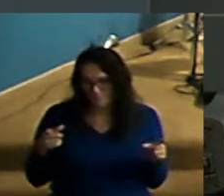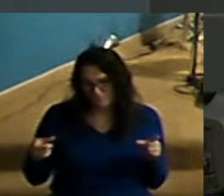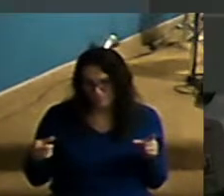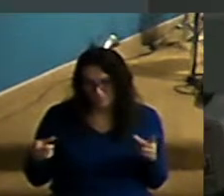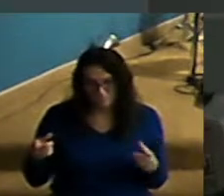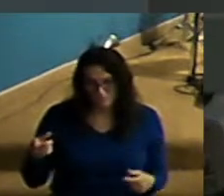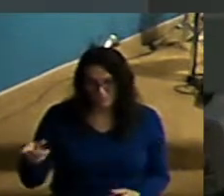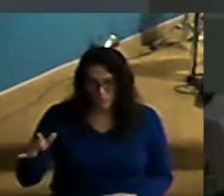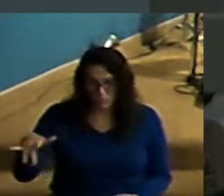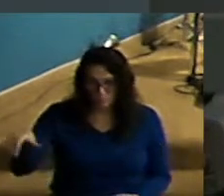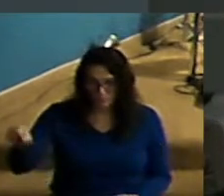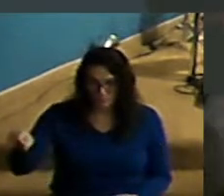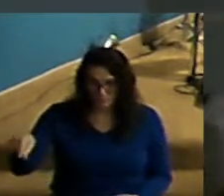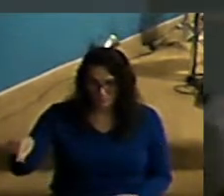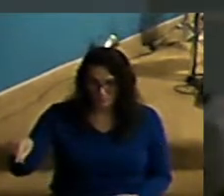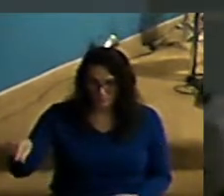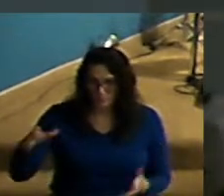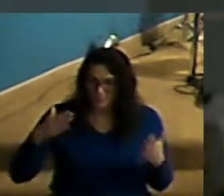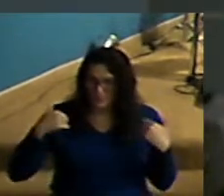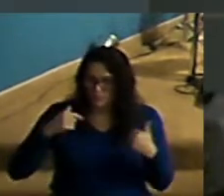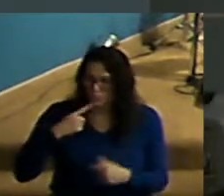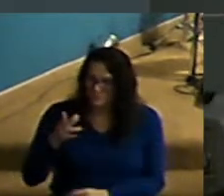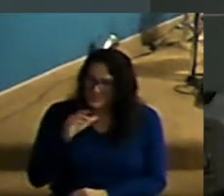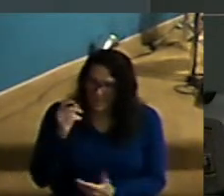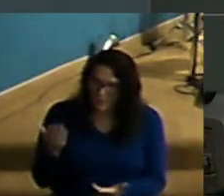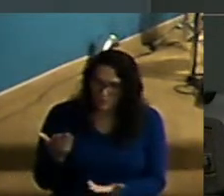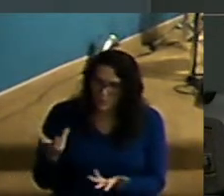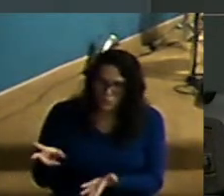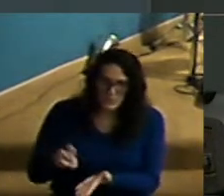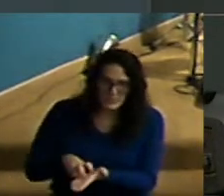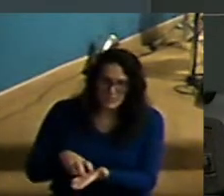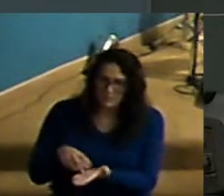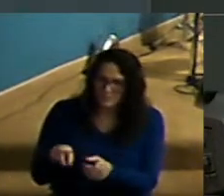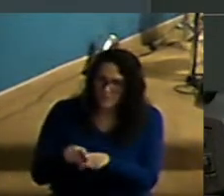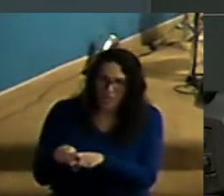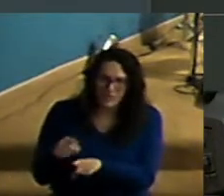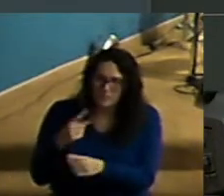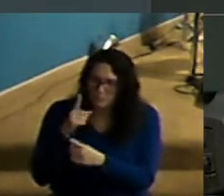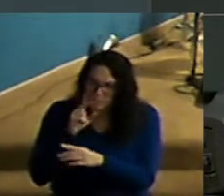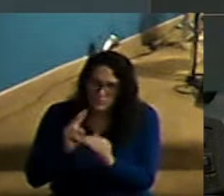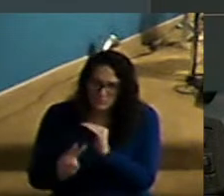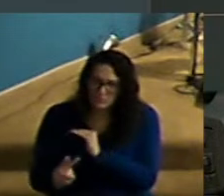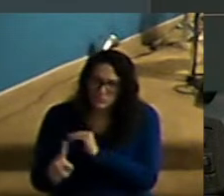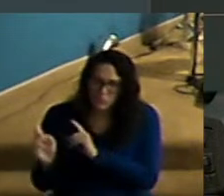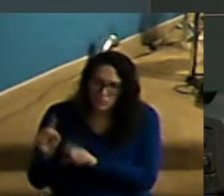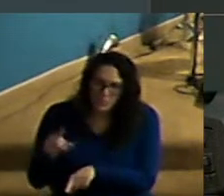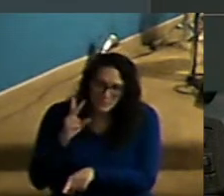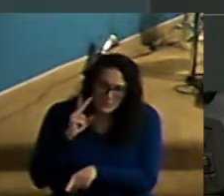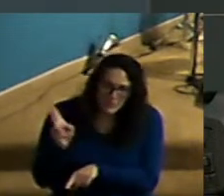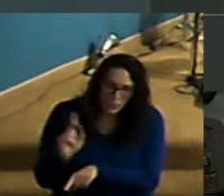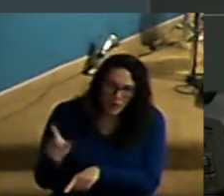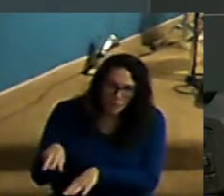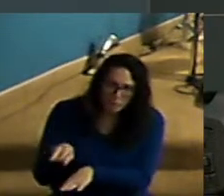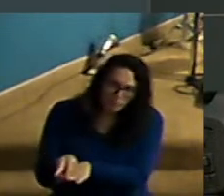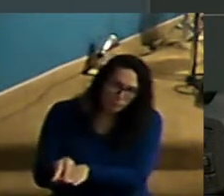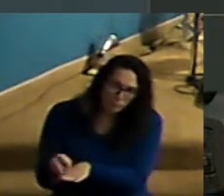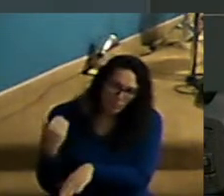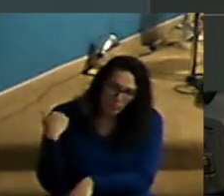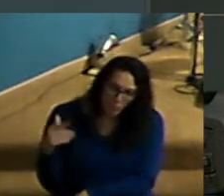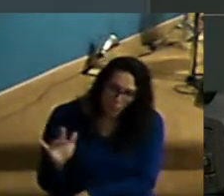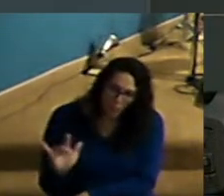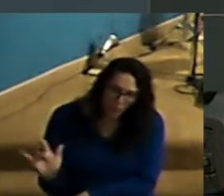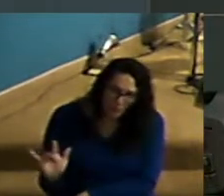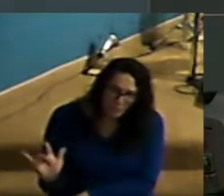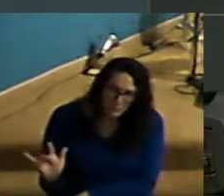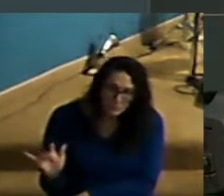He's not here. He's risen, just as he said, come, see the place where he lay. My friends, here's